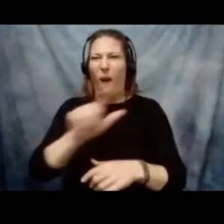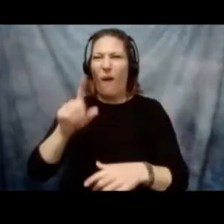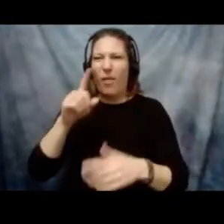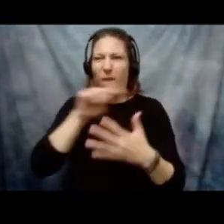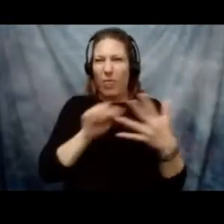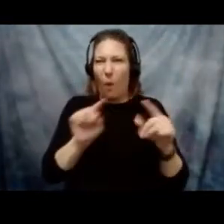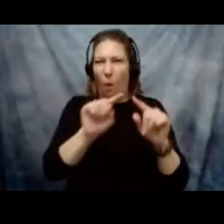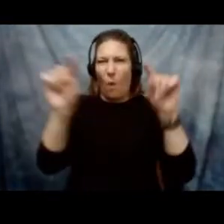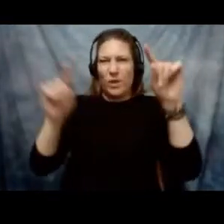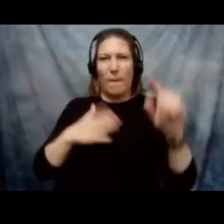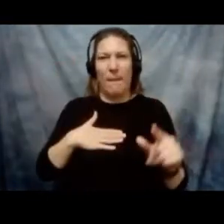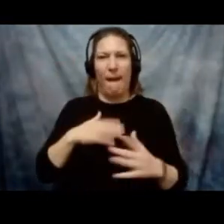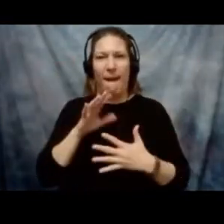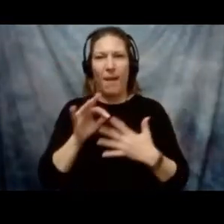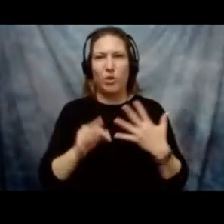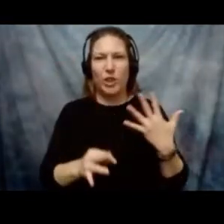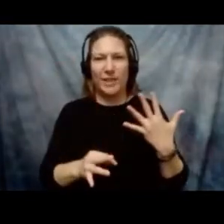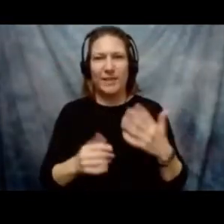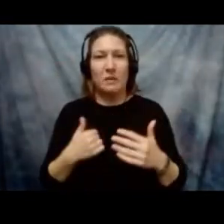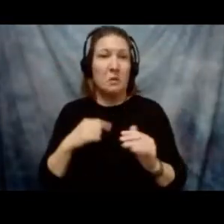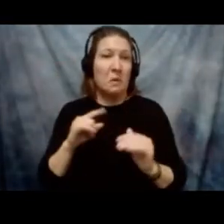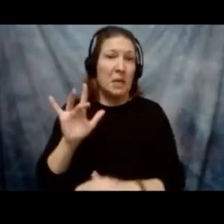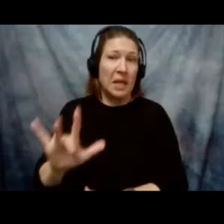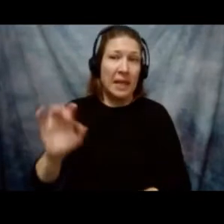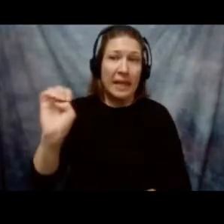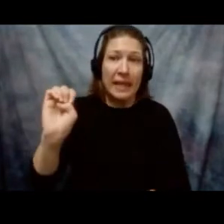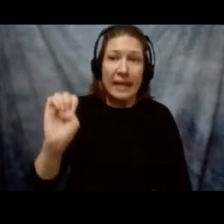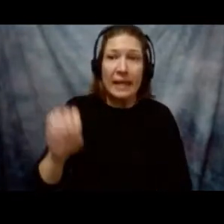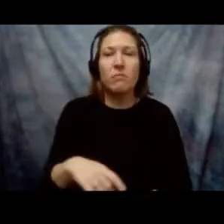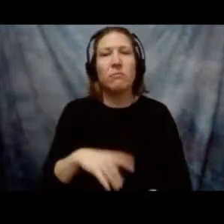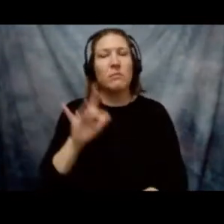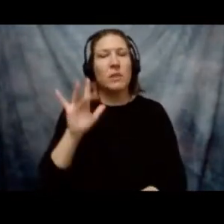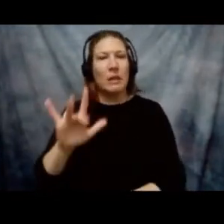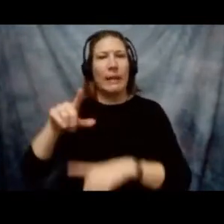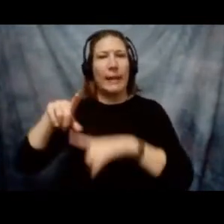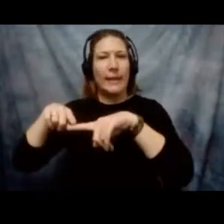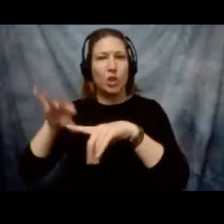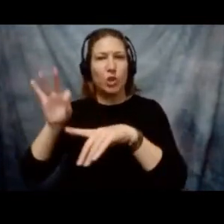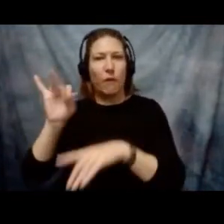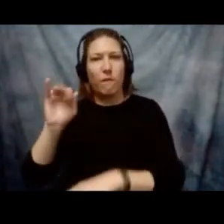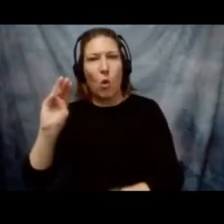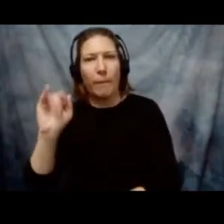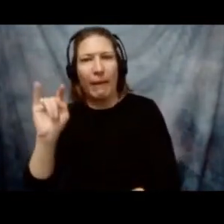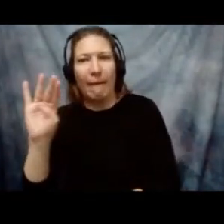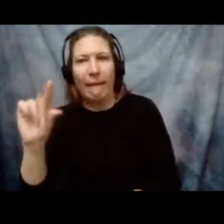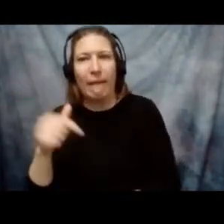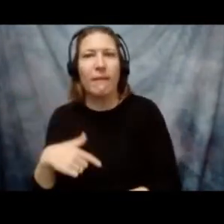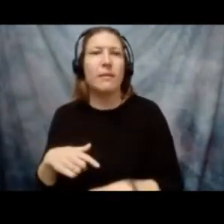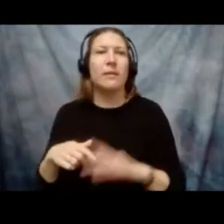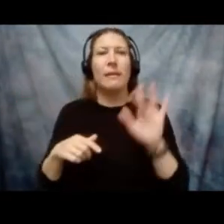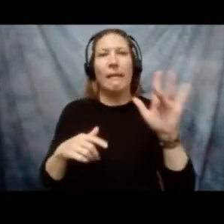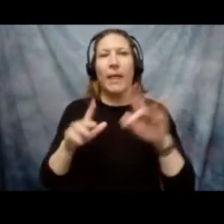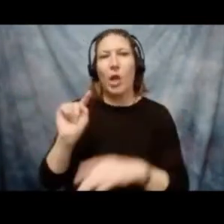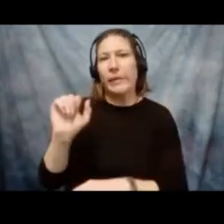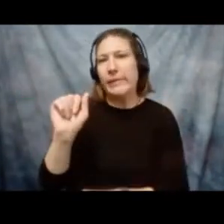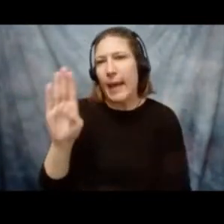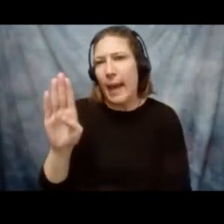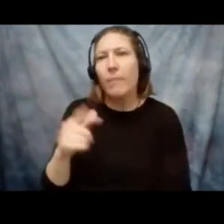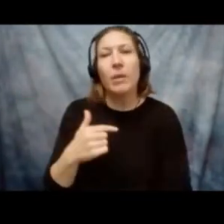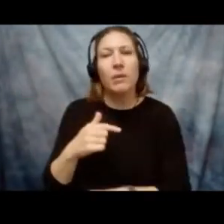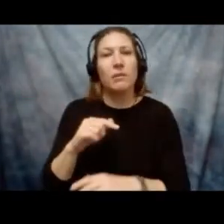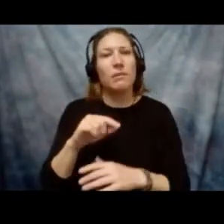conditional formatting, I can choose to click the data tab. All of these are options in this multiple choice